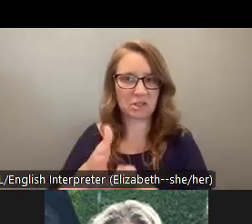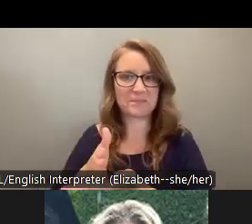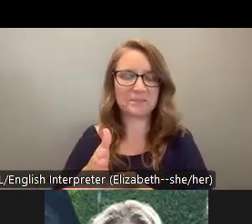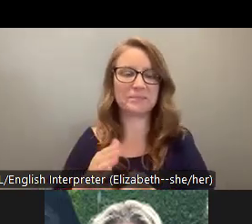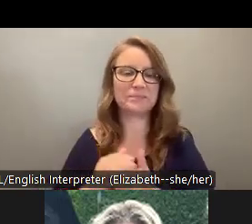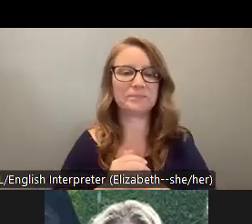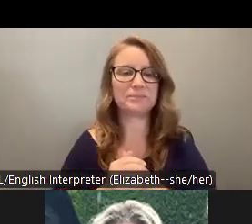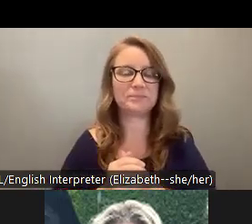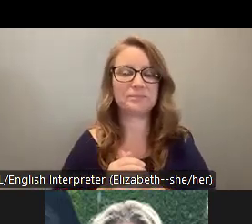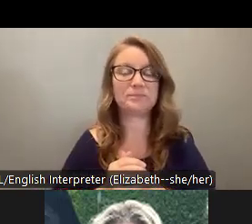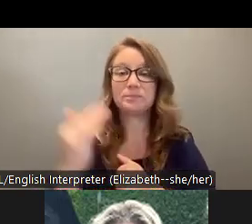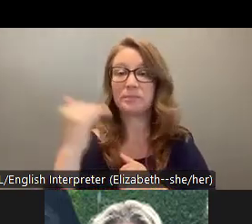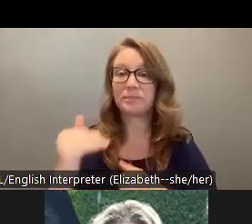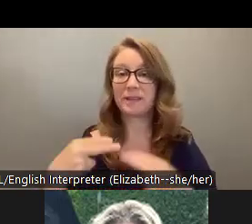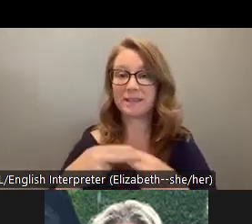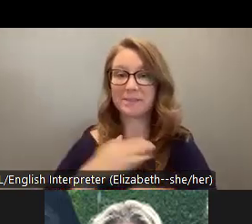So next slide, please.